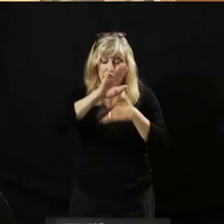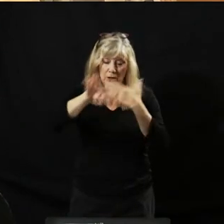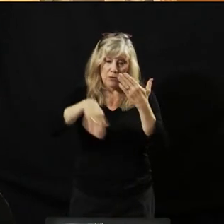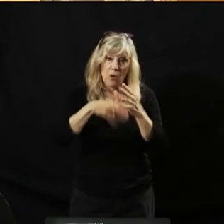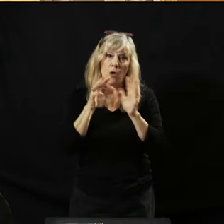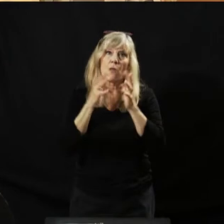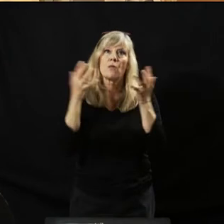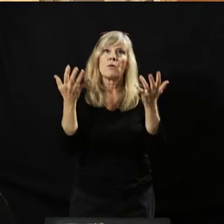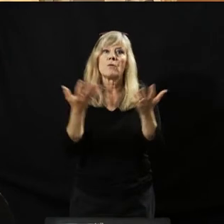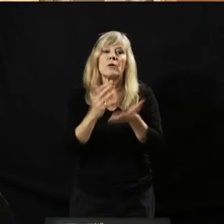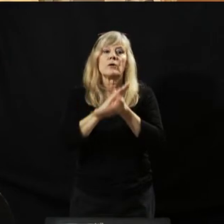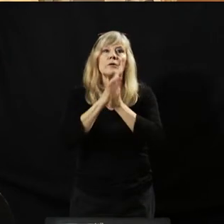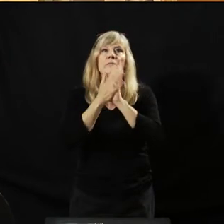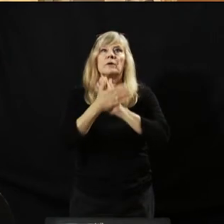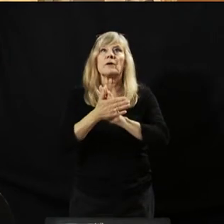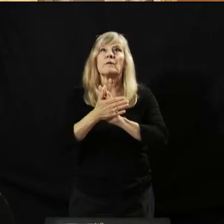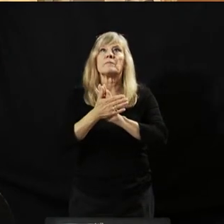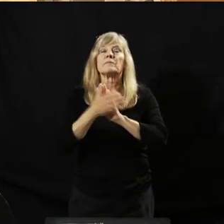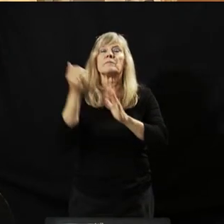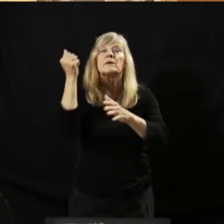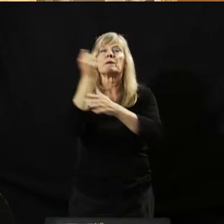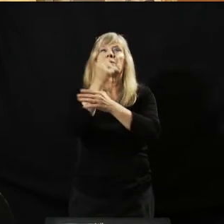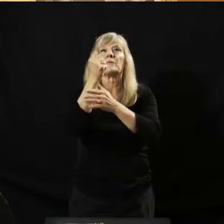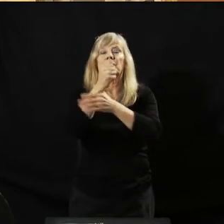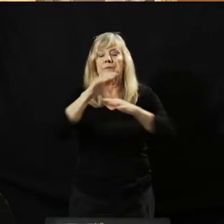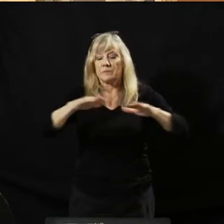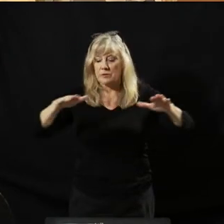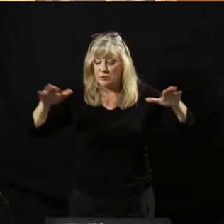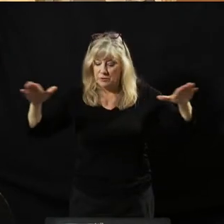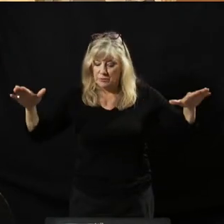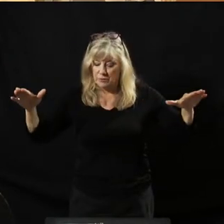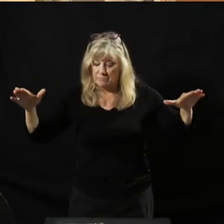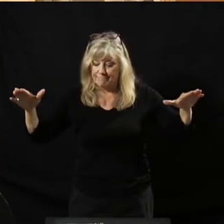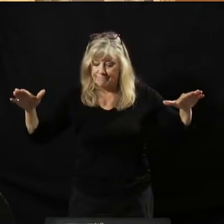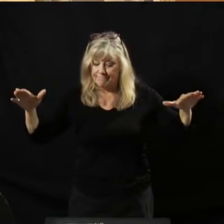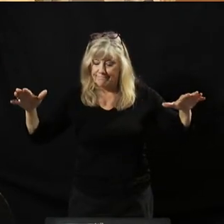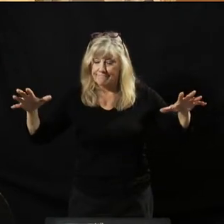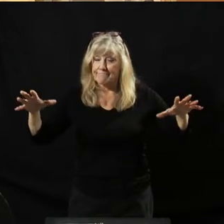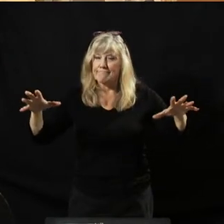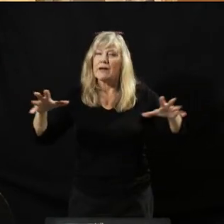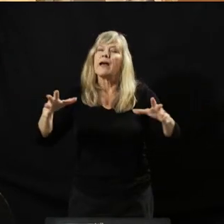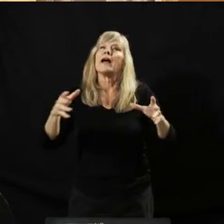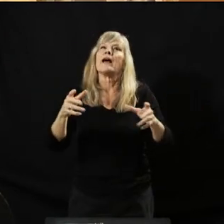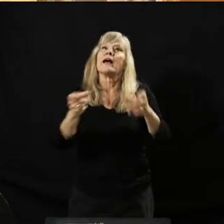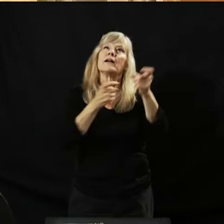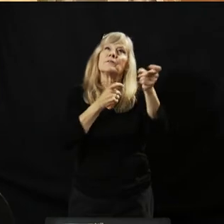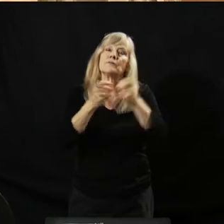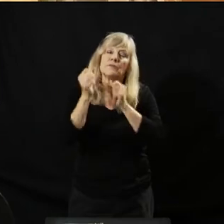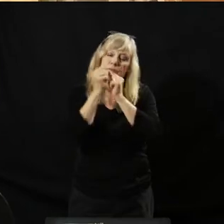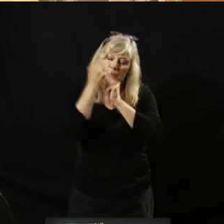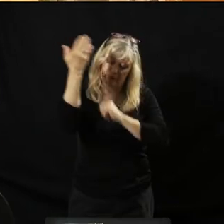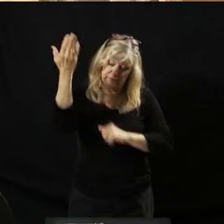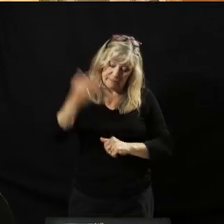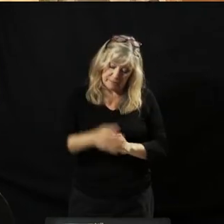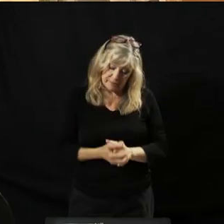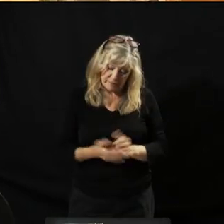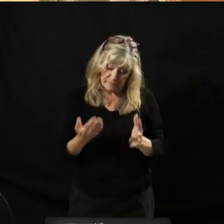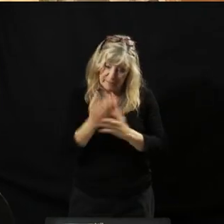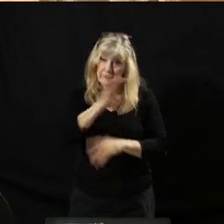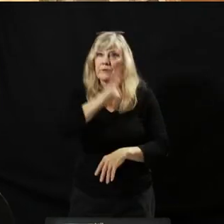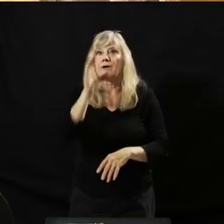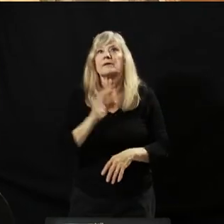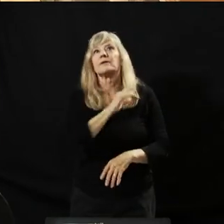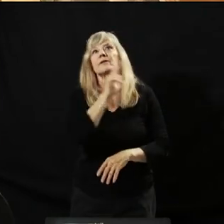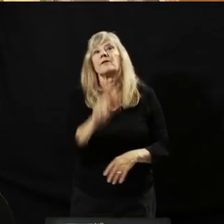may become children of Abraham and inherit the dignity of Israel's birthright. Through Christ